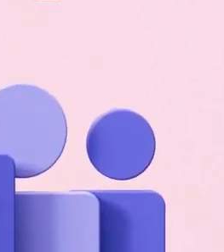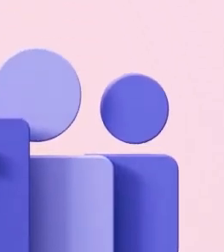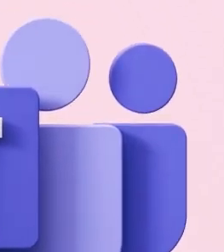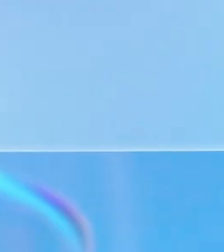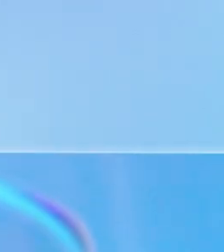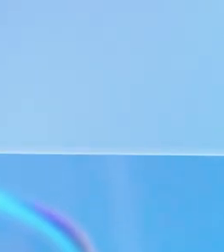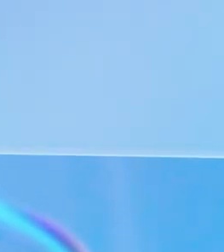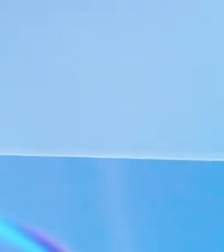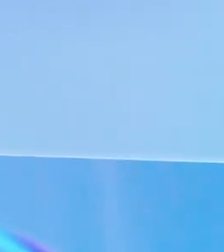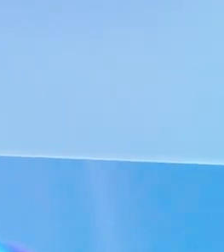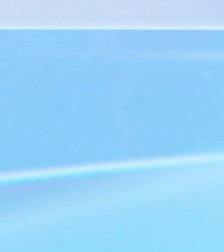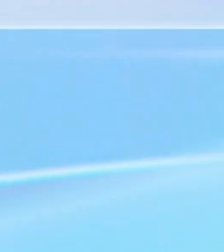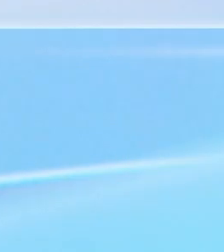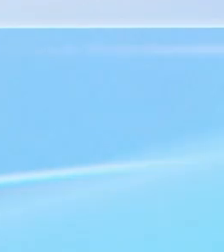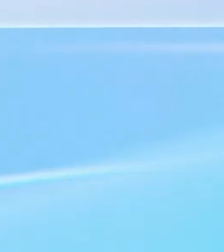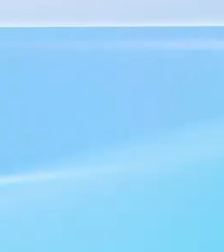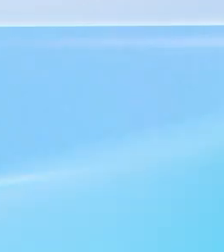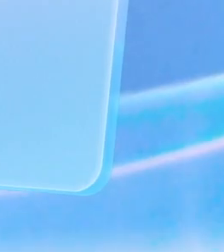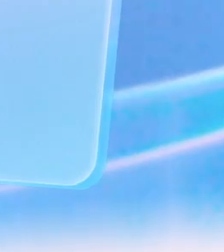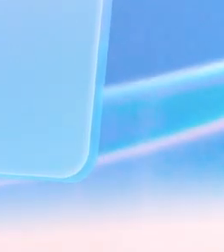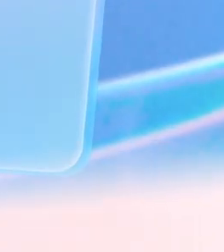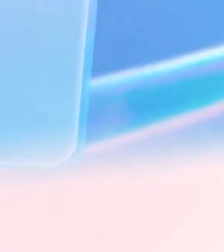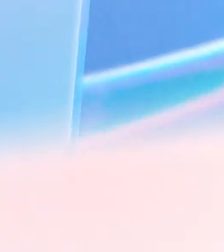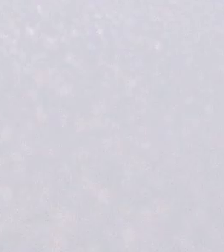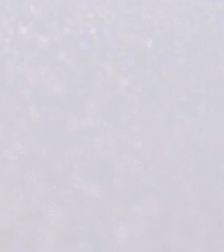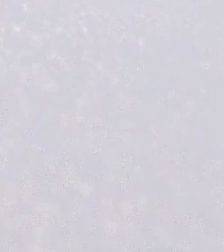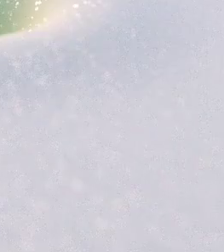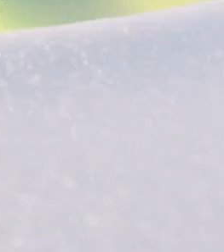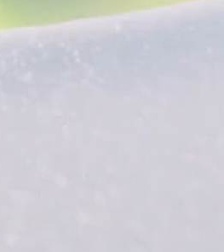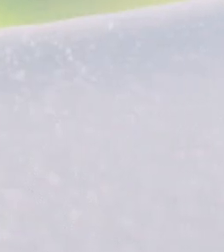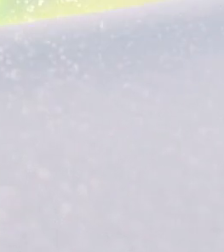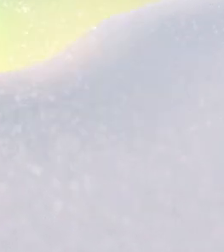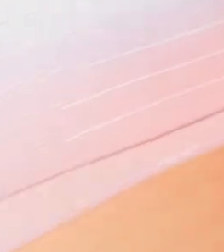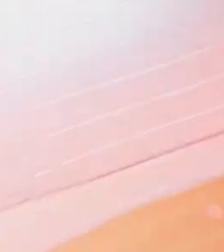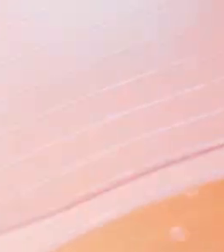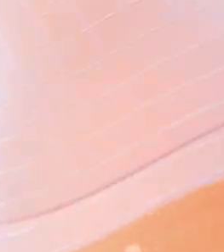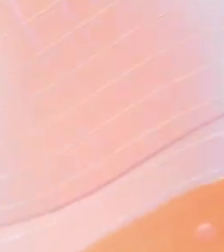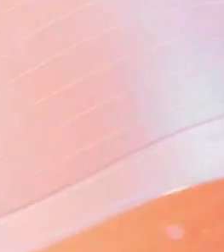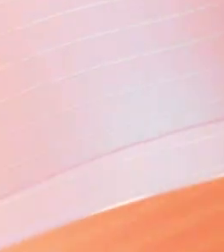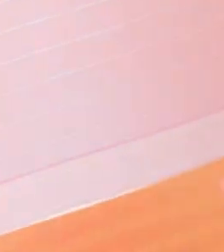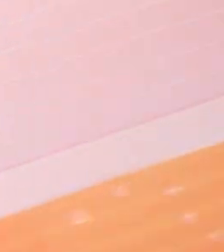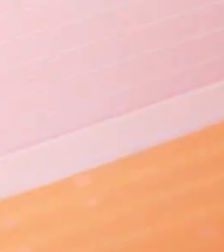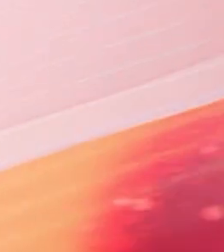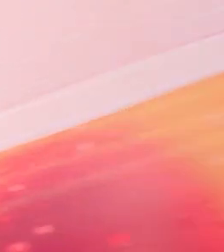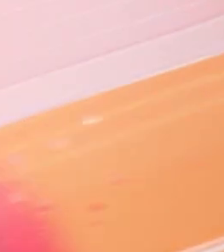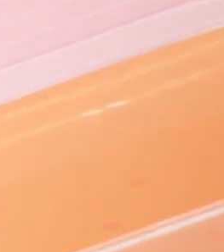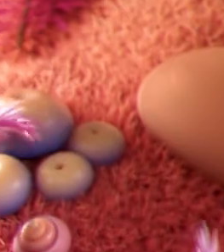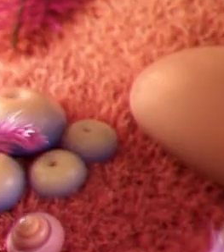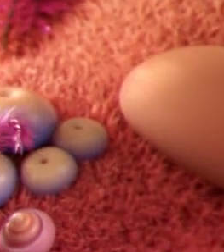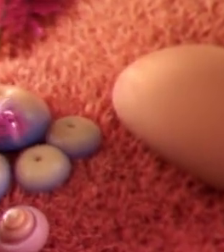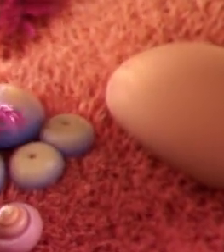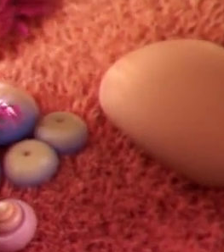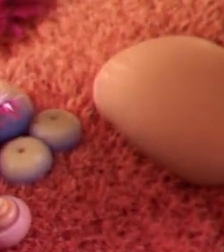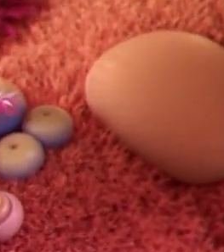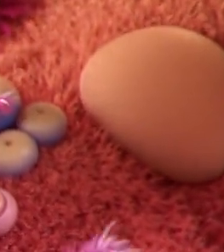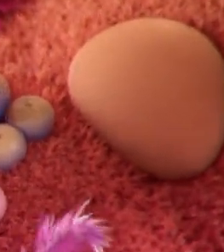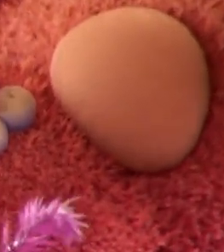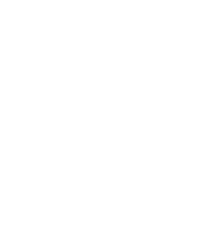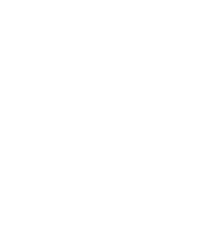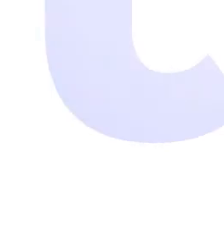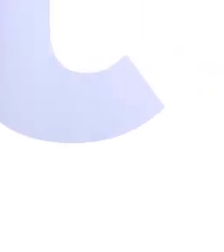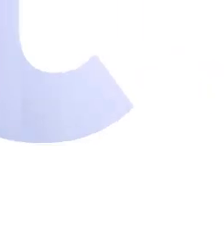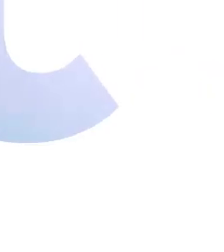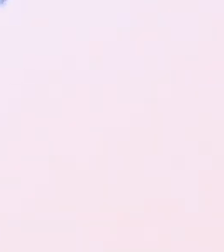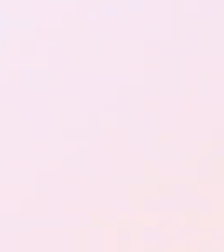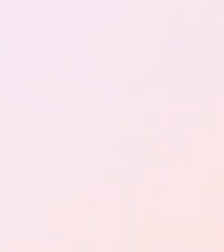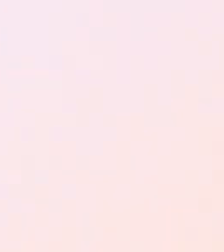this different. Hold up, wait a minute, I ain't finished. Okay. Look, flows the same now. Paved the way to snakes and fakes are chased out. Back to back to back, I changed